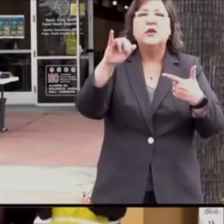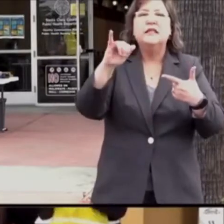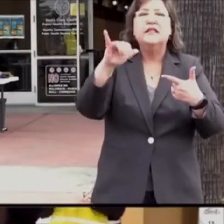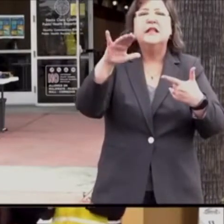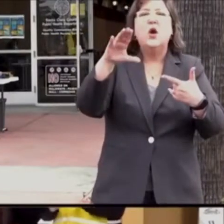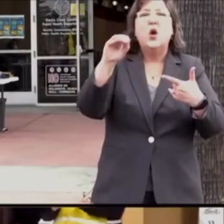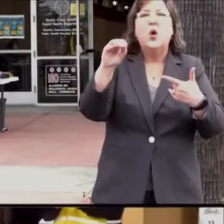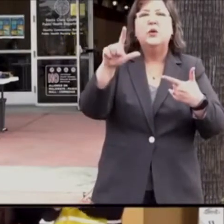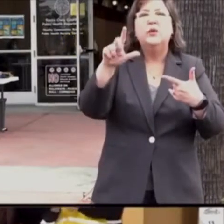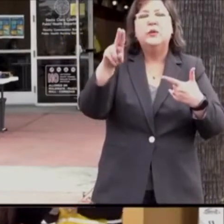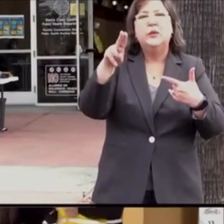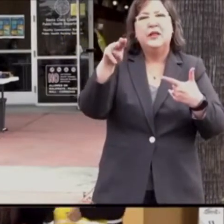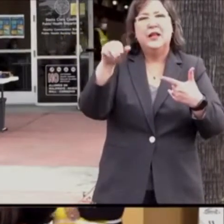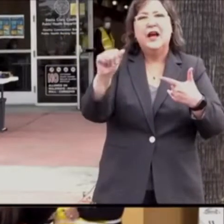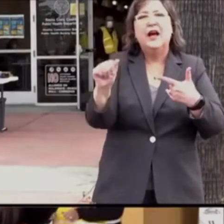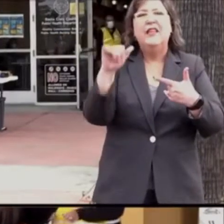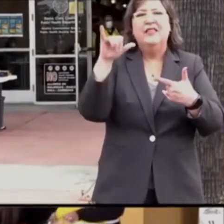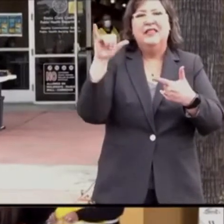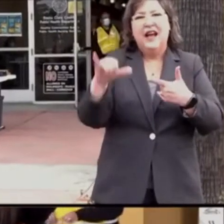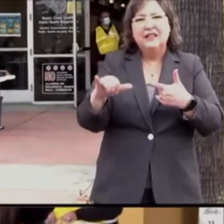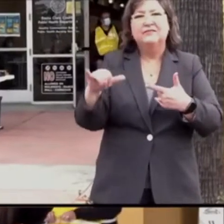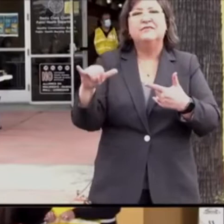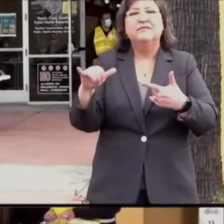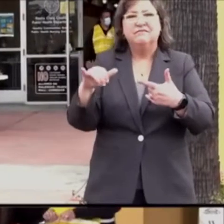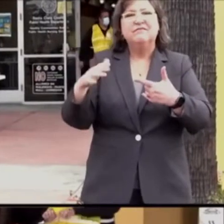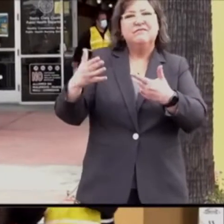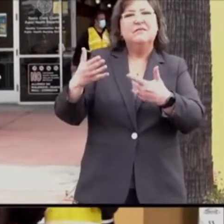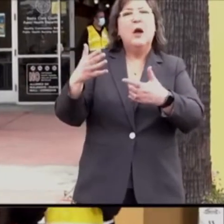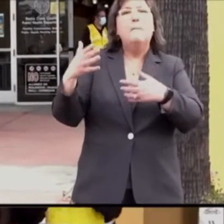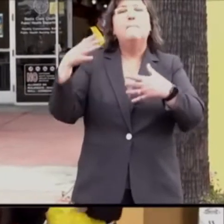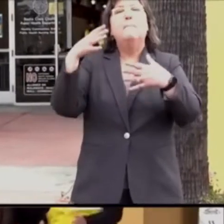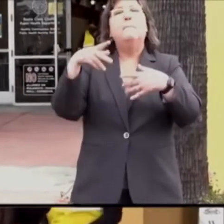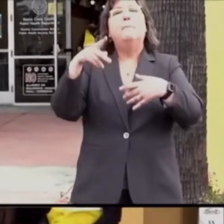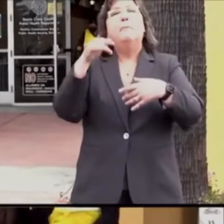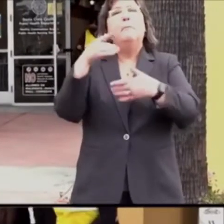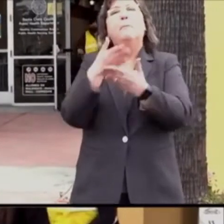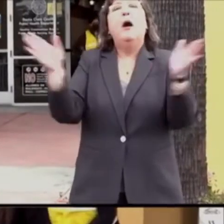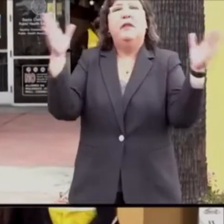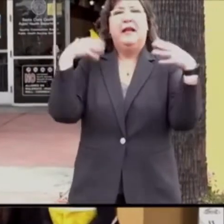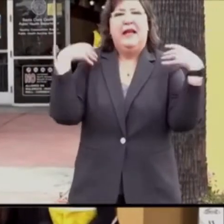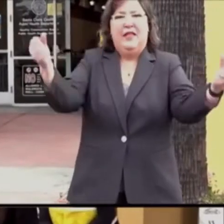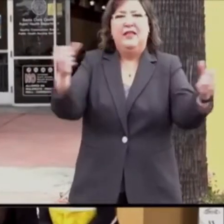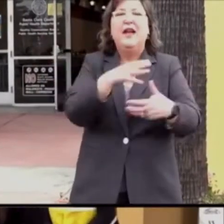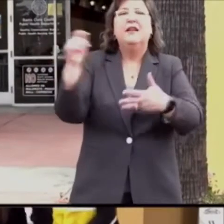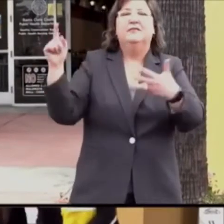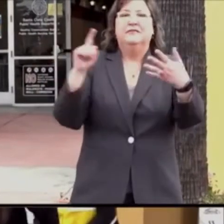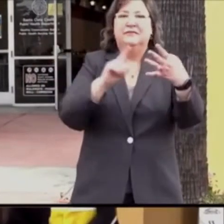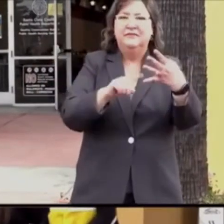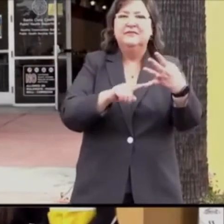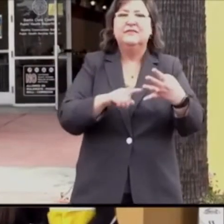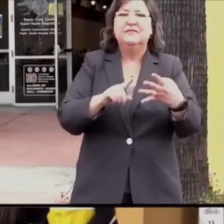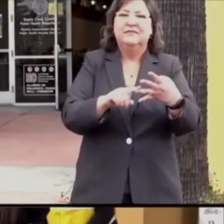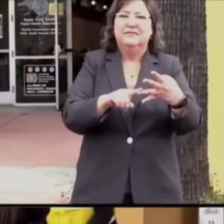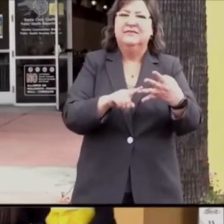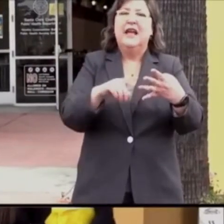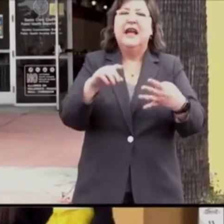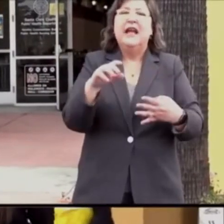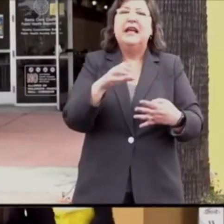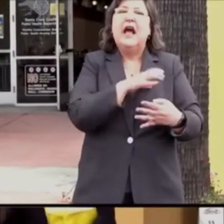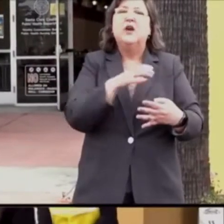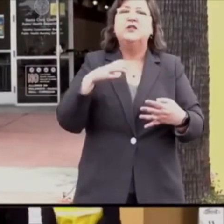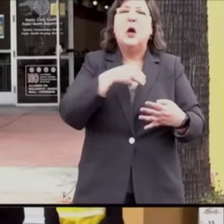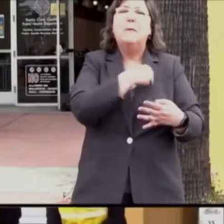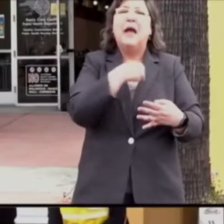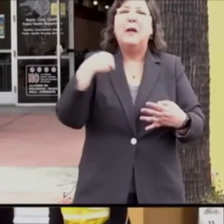Health Department, and Council Member Magdalena Carrasco, representing District 5 for the City of San Jose. We will